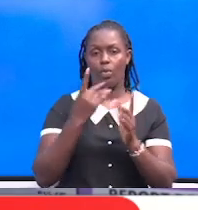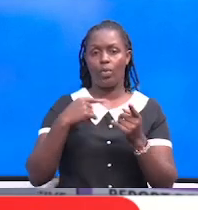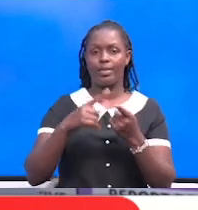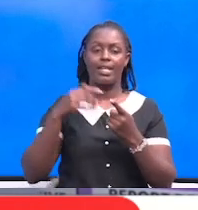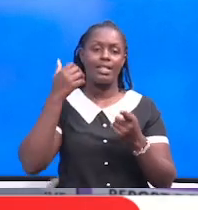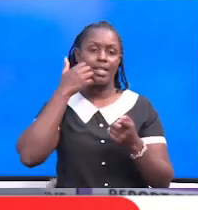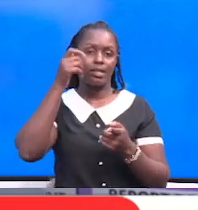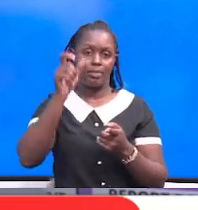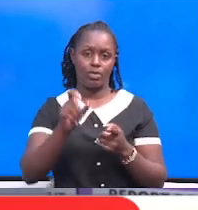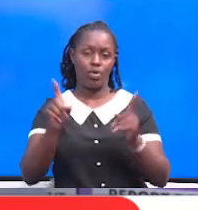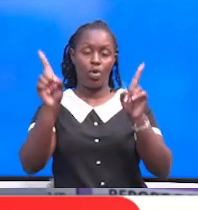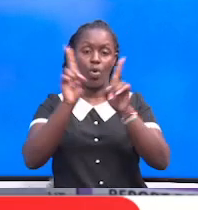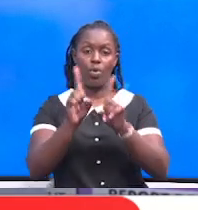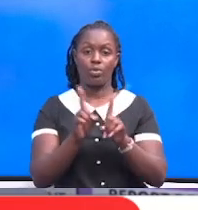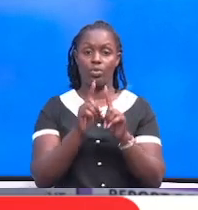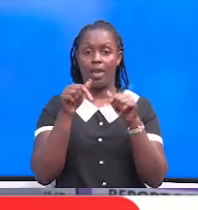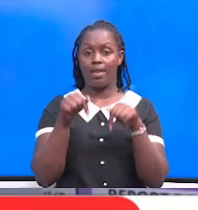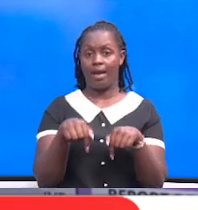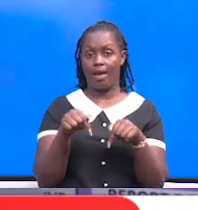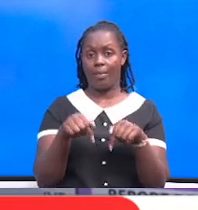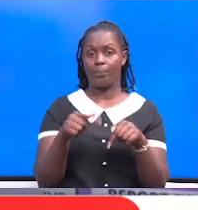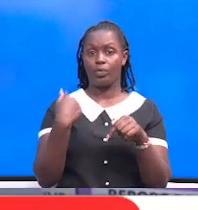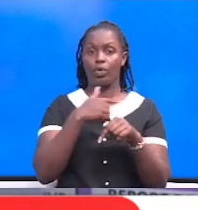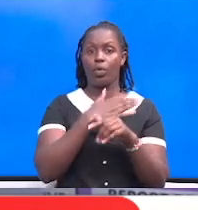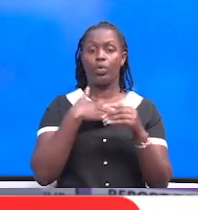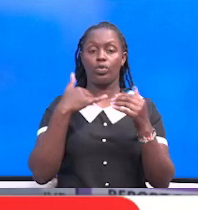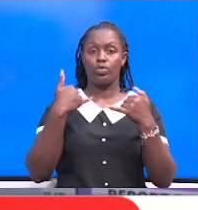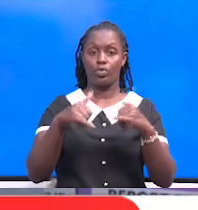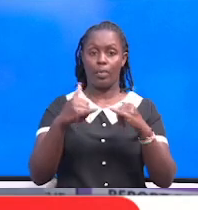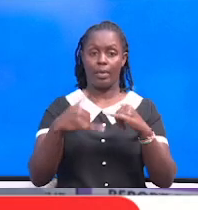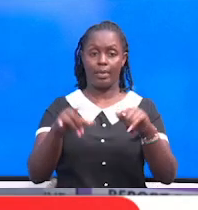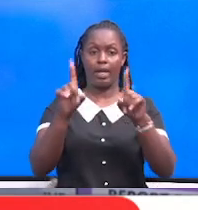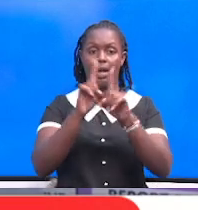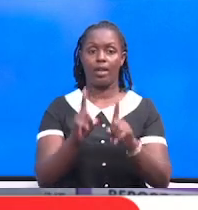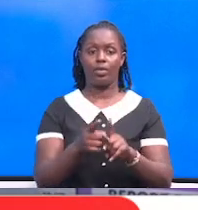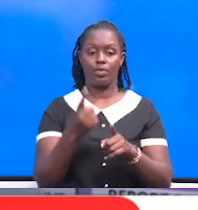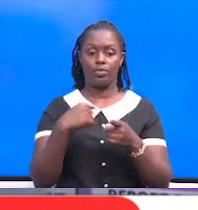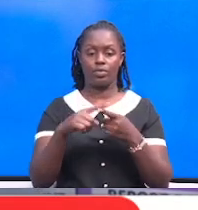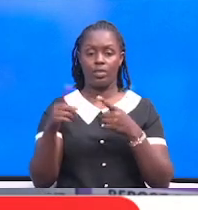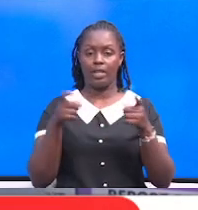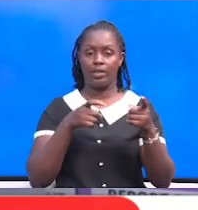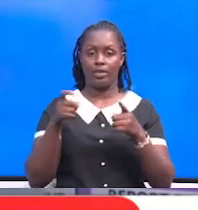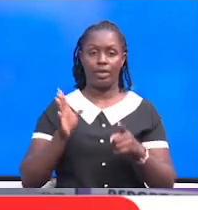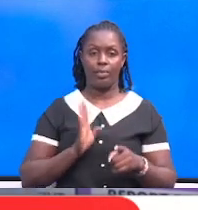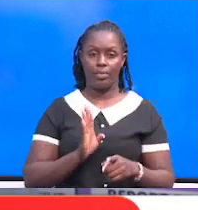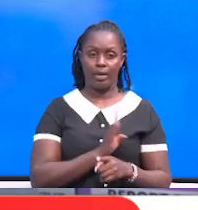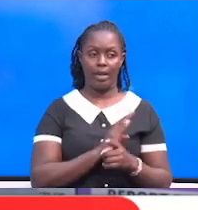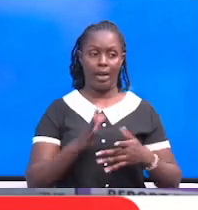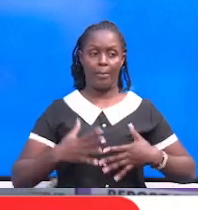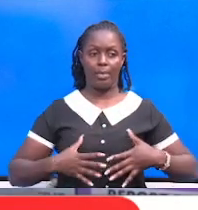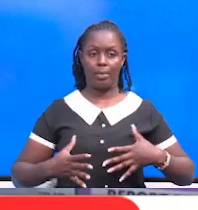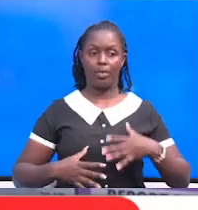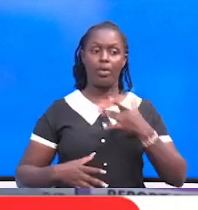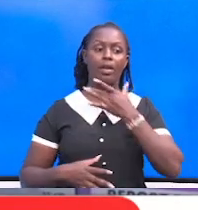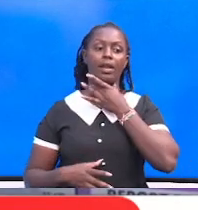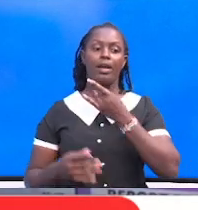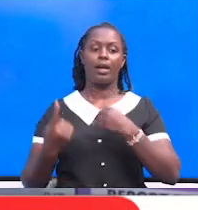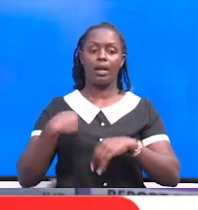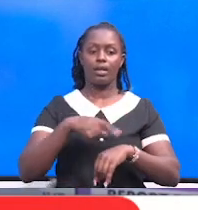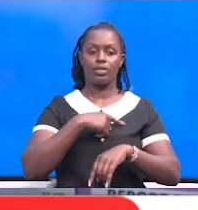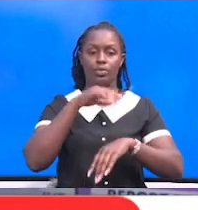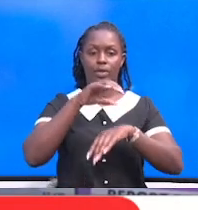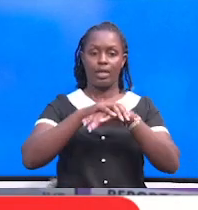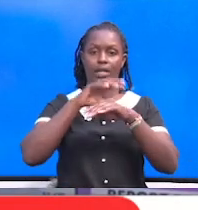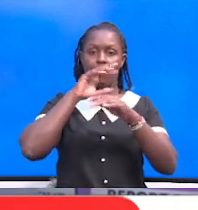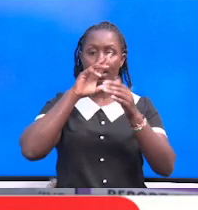that for now, implementers and also regulatory bodies and also people like NASCOP are able to get their reports in an automated